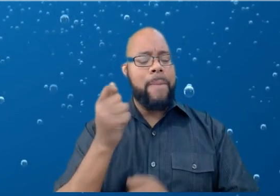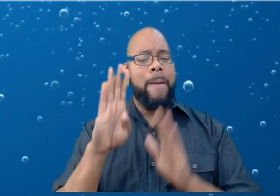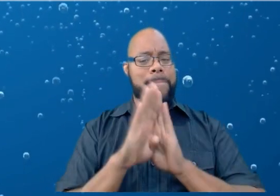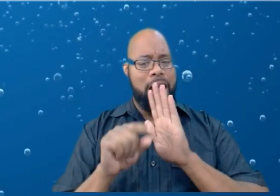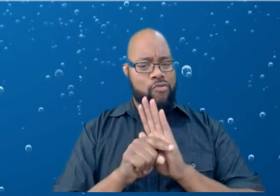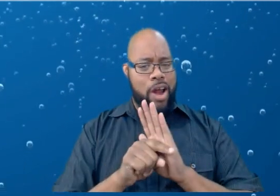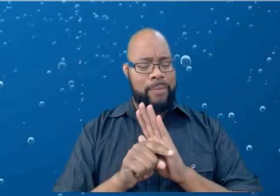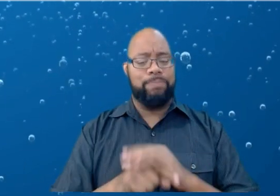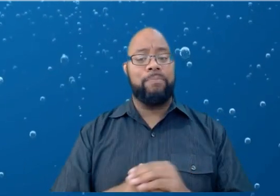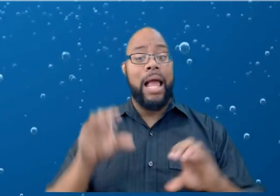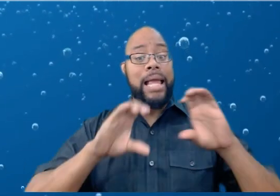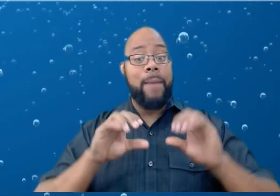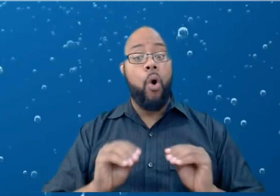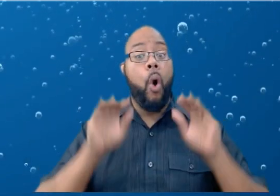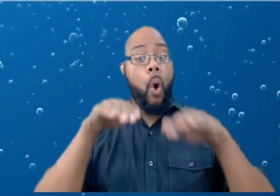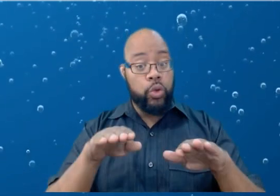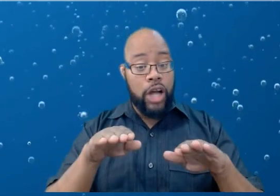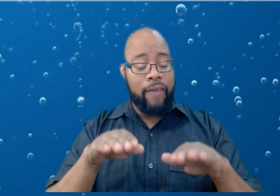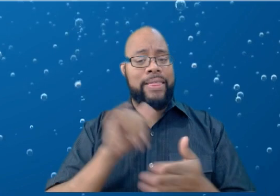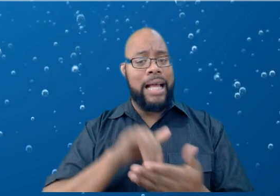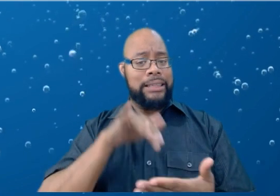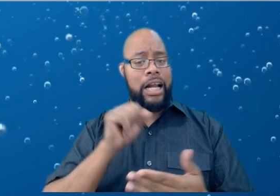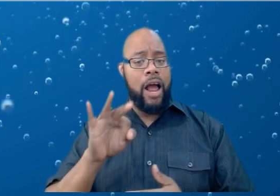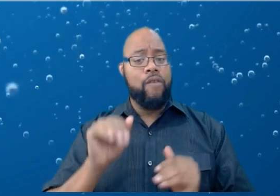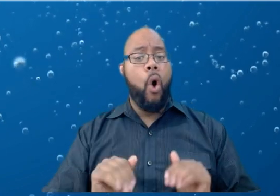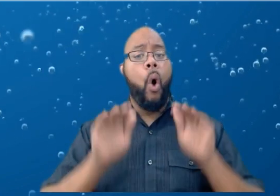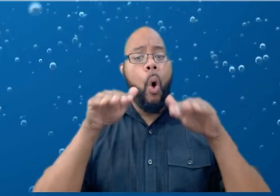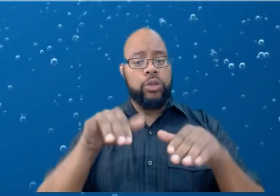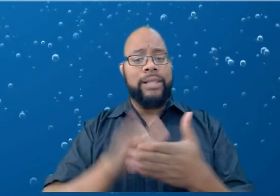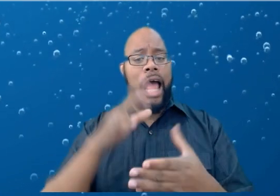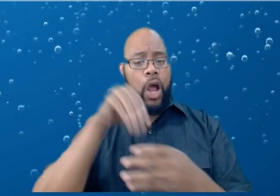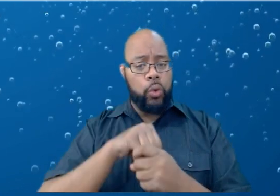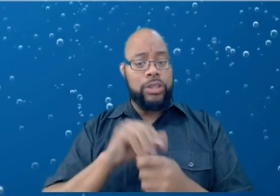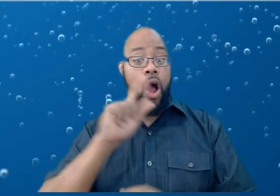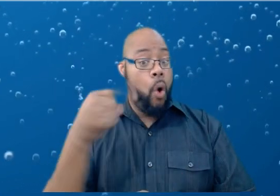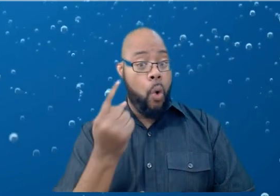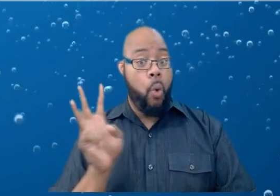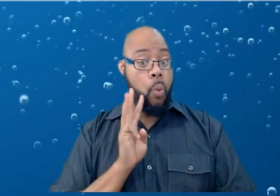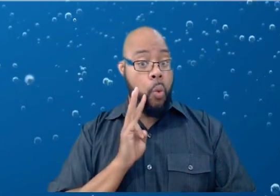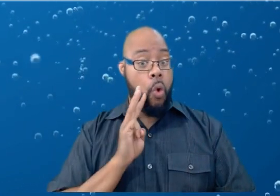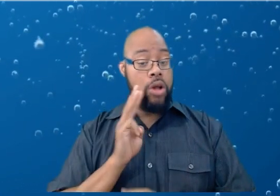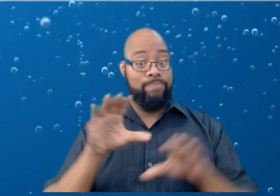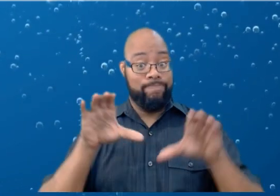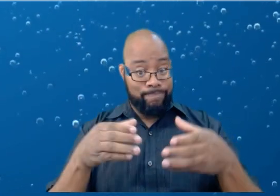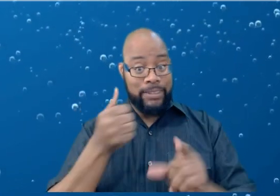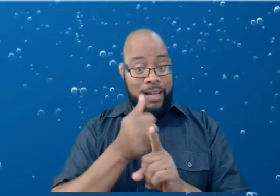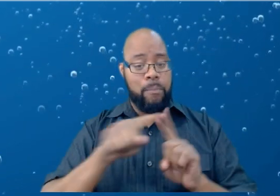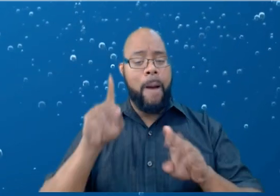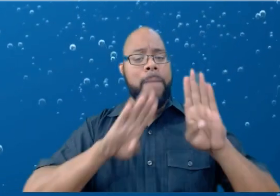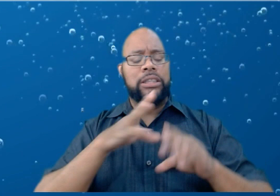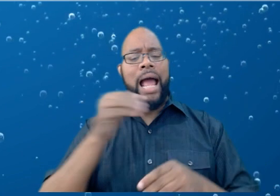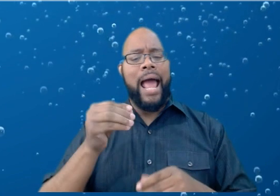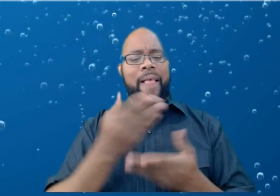Just to give you a little bit of background, chemical oceanography is the study of the ocean, and that includes not only the water column,